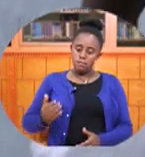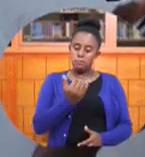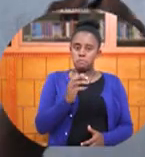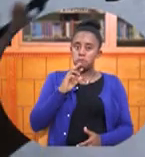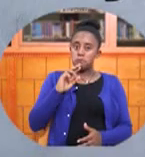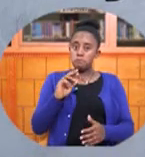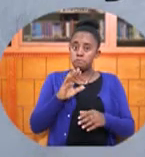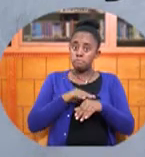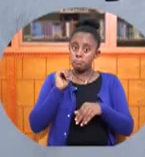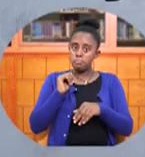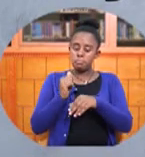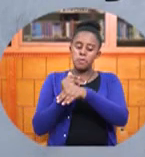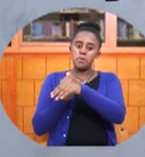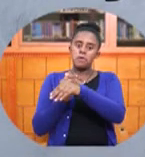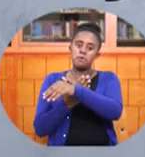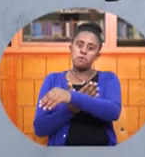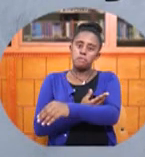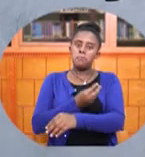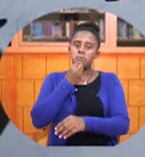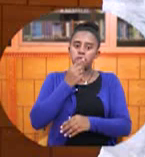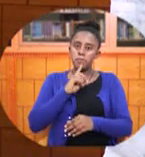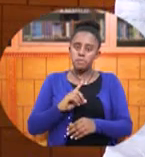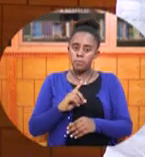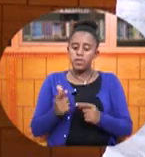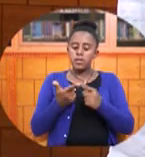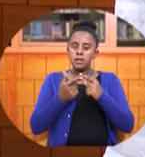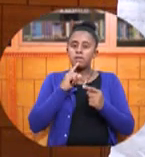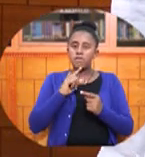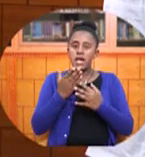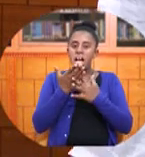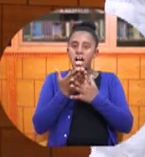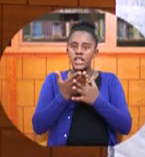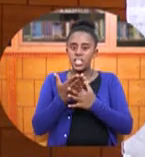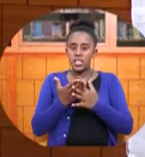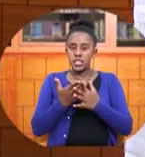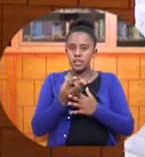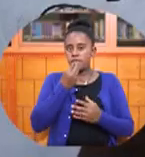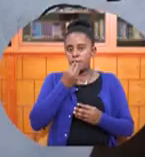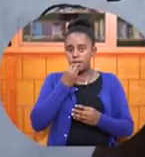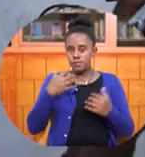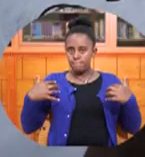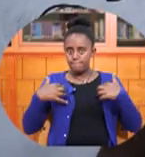they are omnivorous. They feed on only plants. The second one is carnivore.